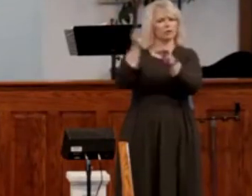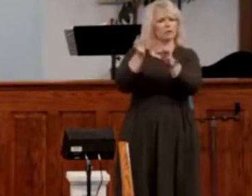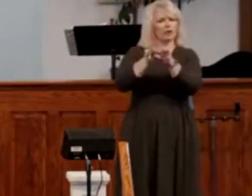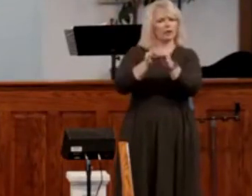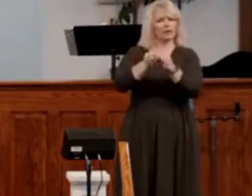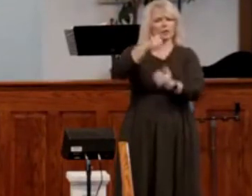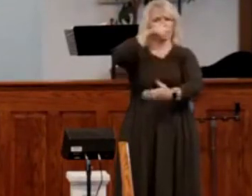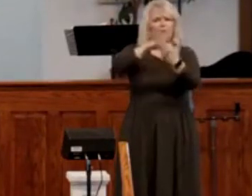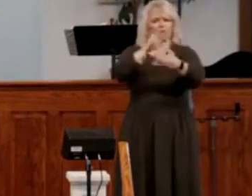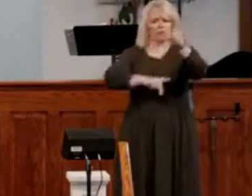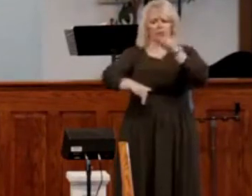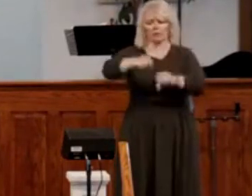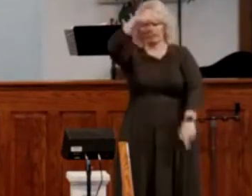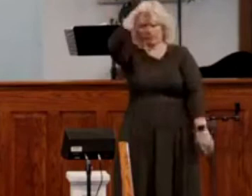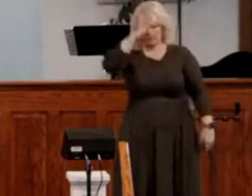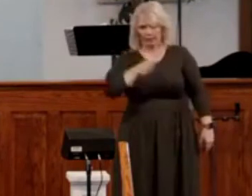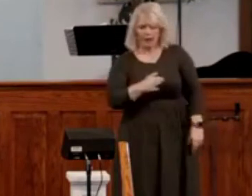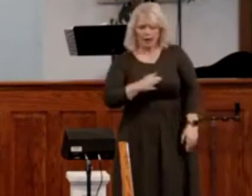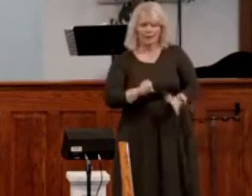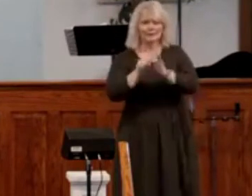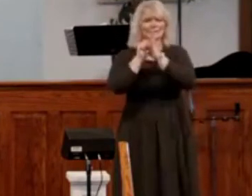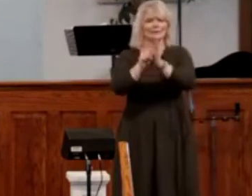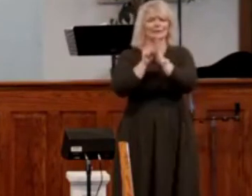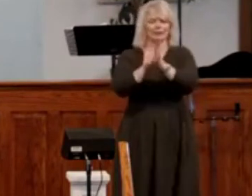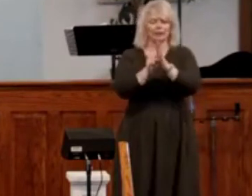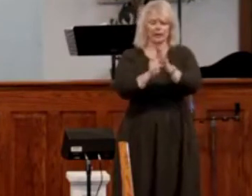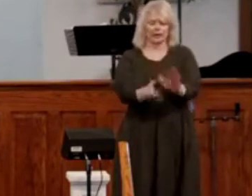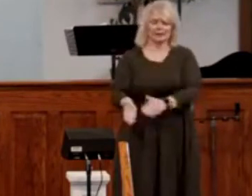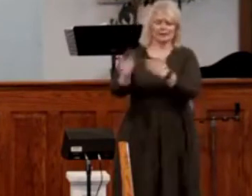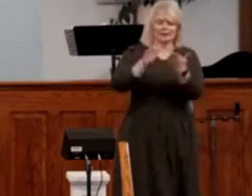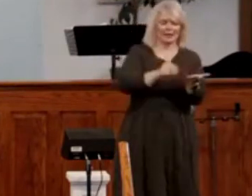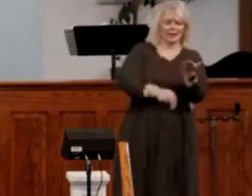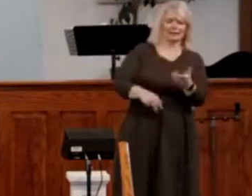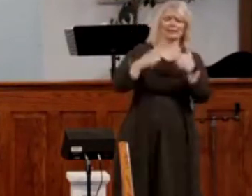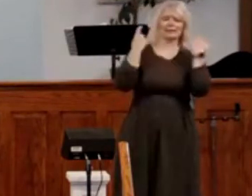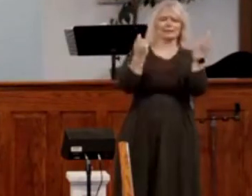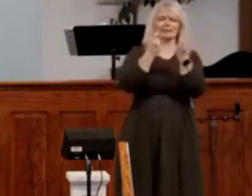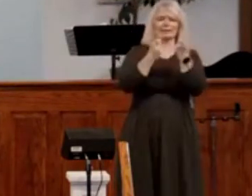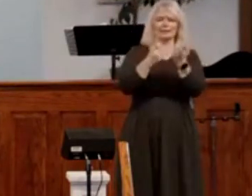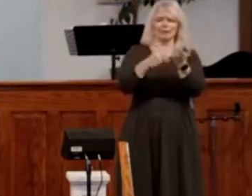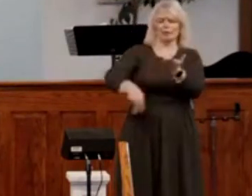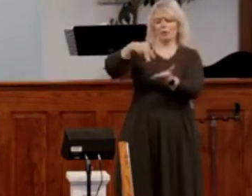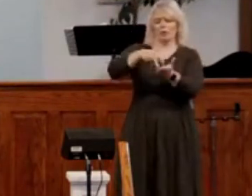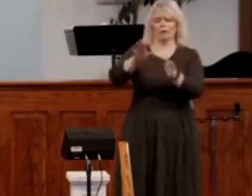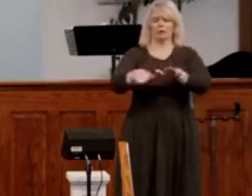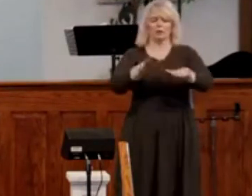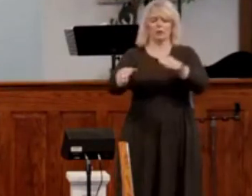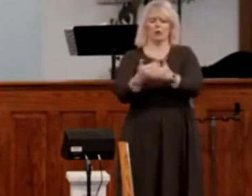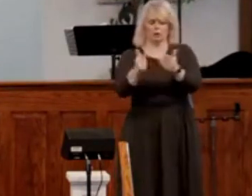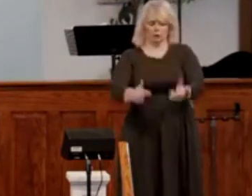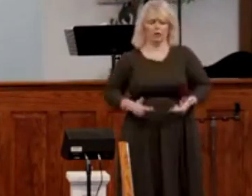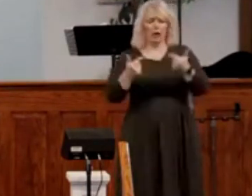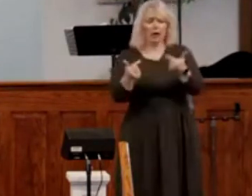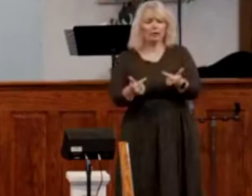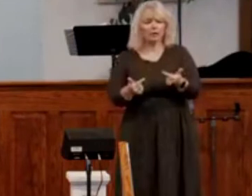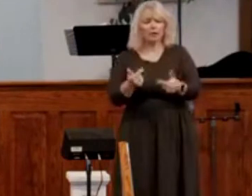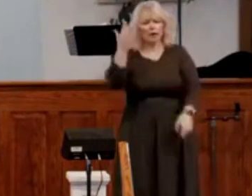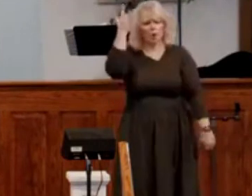God, and symbolizing dying to sin and raised to walk in newness of life,